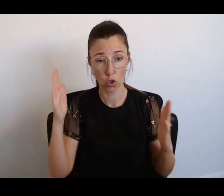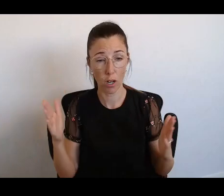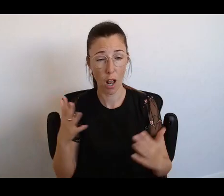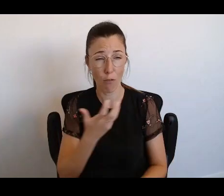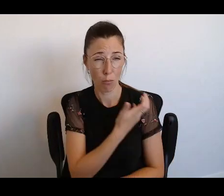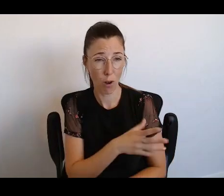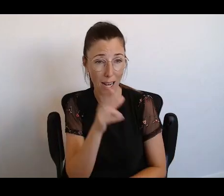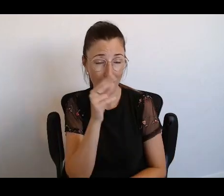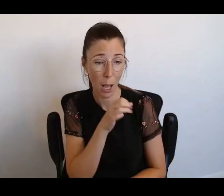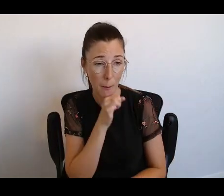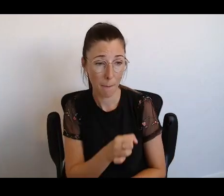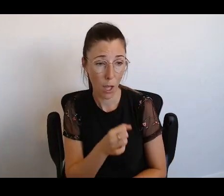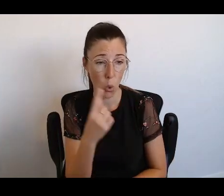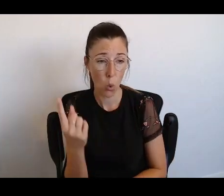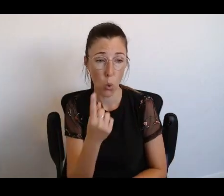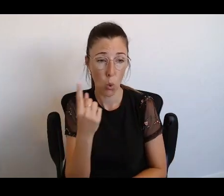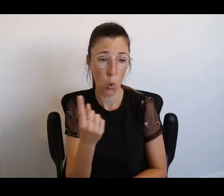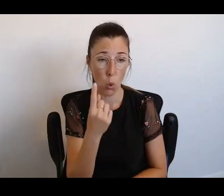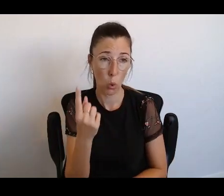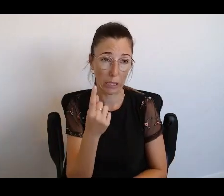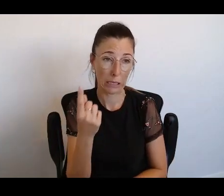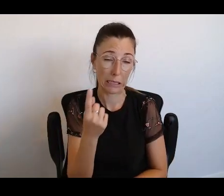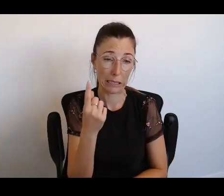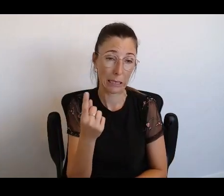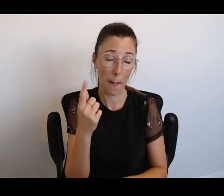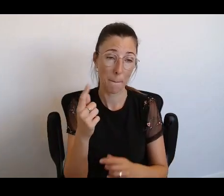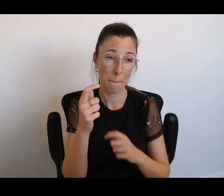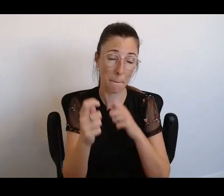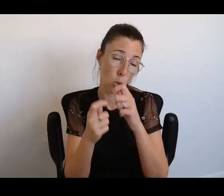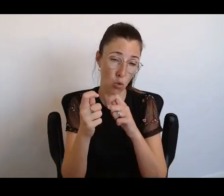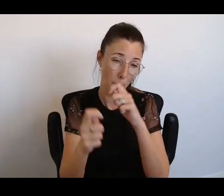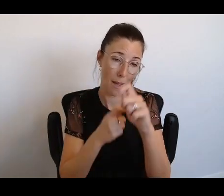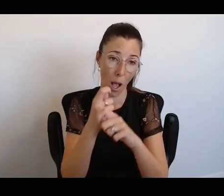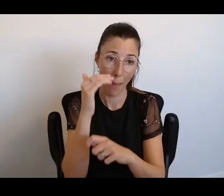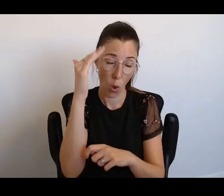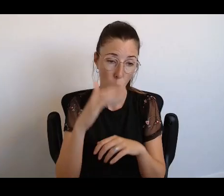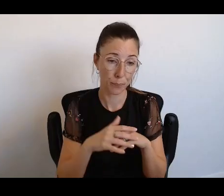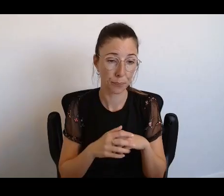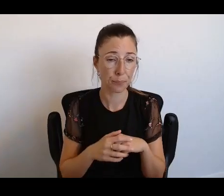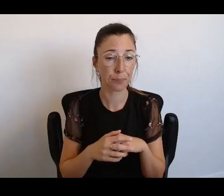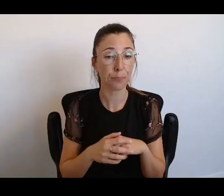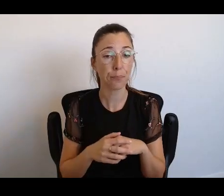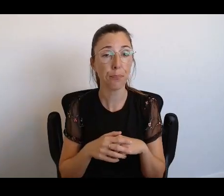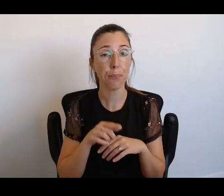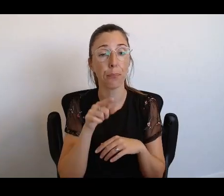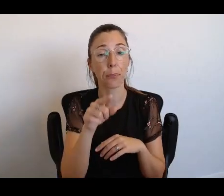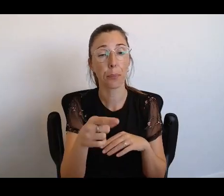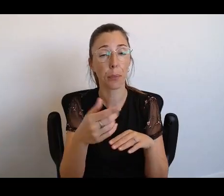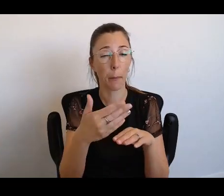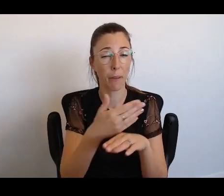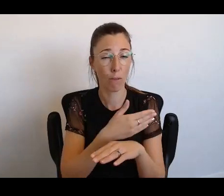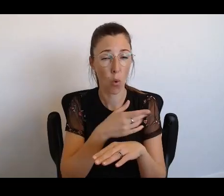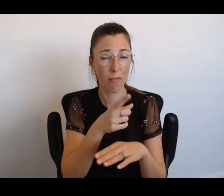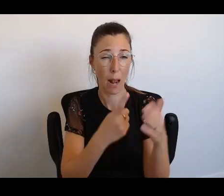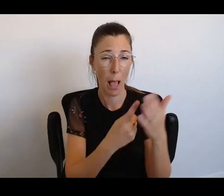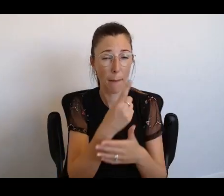defiantly approaching their adulthood. It was interesting for me that this predated the hideous events in the United States which